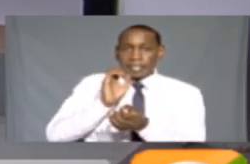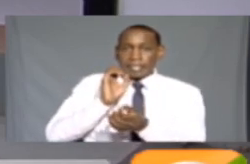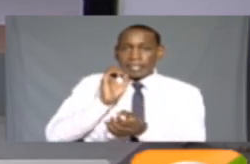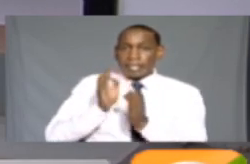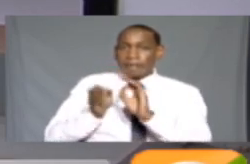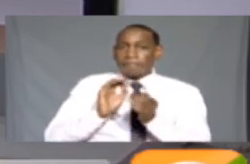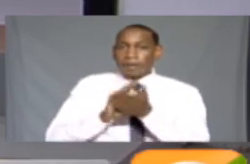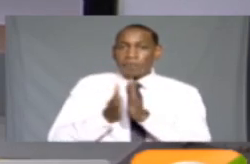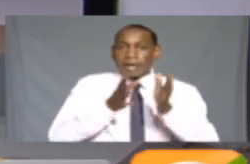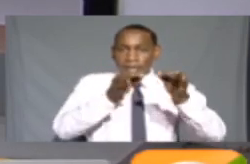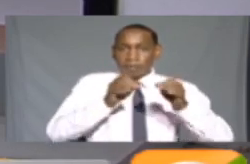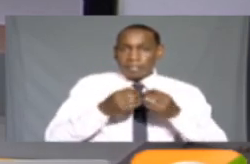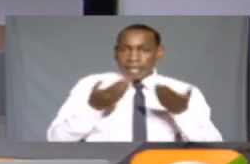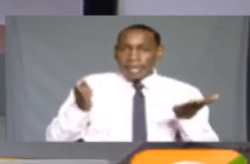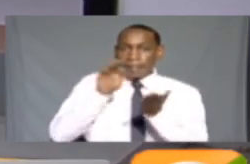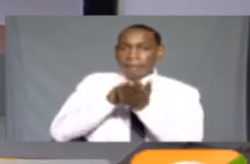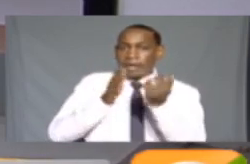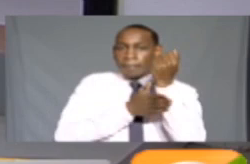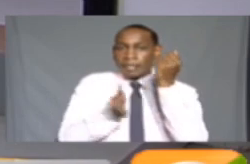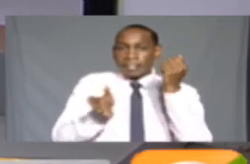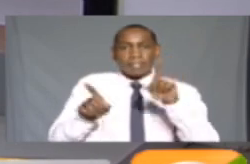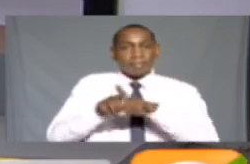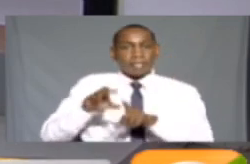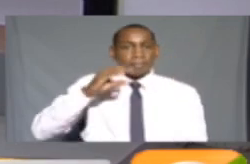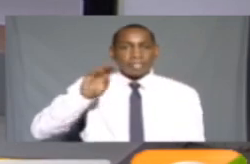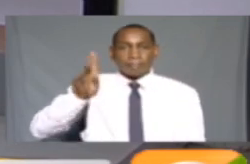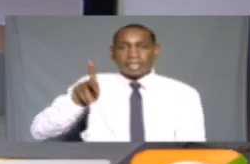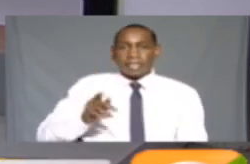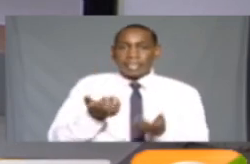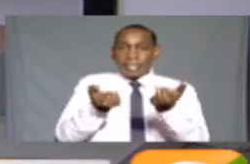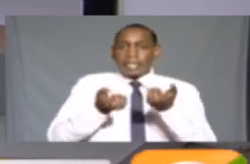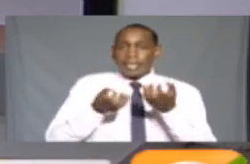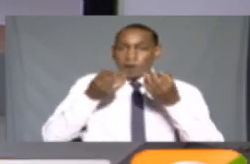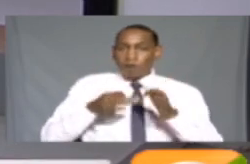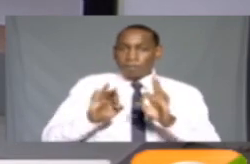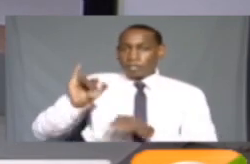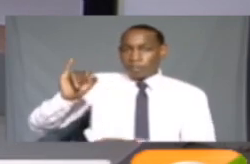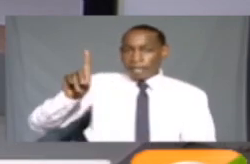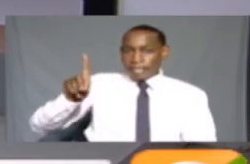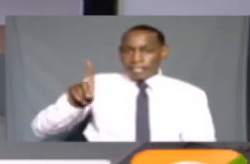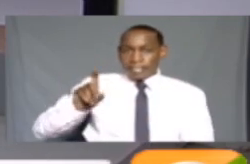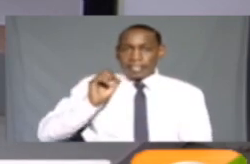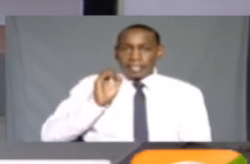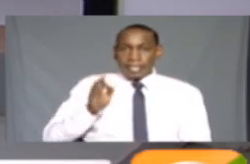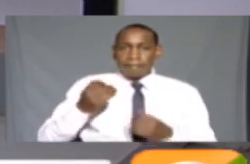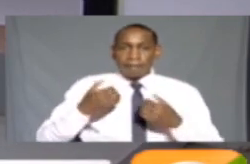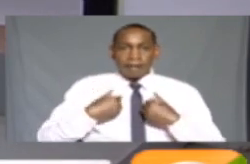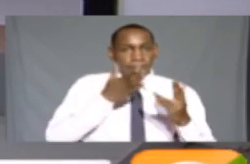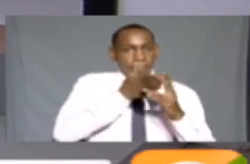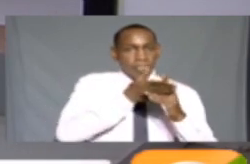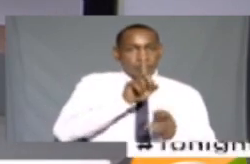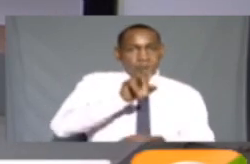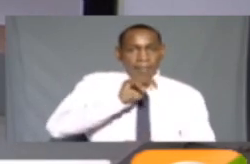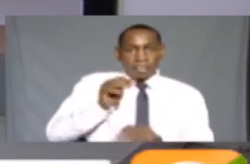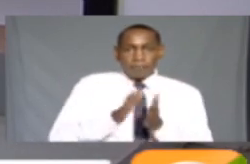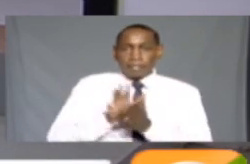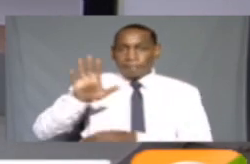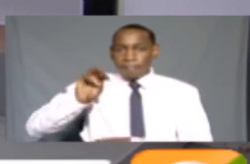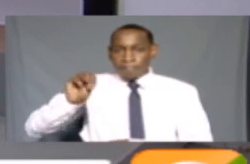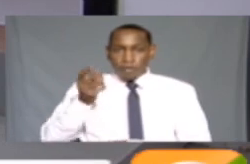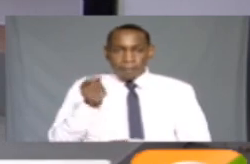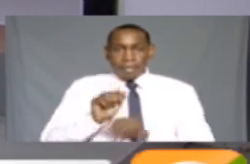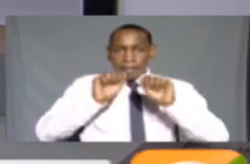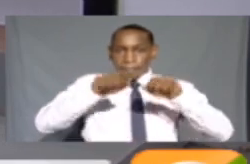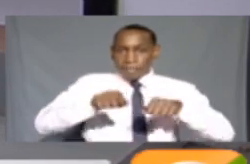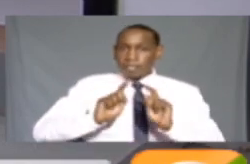go to any branch of any bank, or even to the CBK. You will need an official ID. If you have between 1 million and 5 million shillings, you can